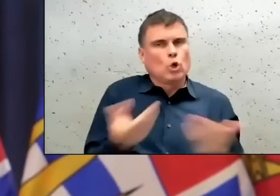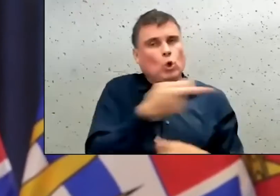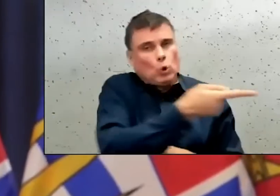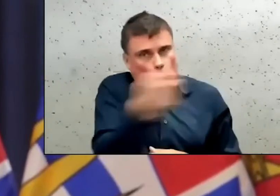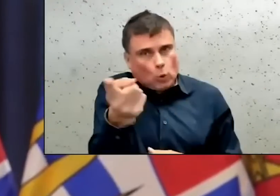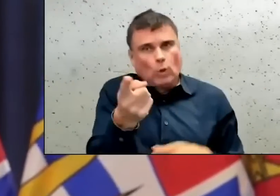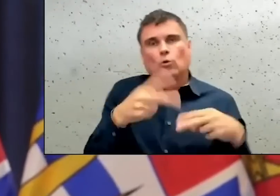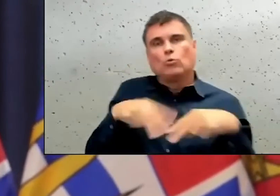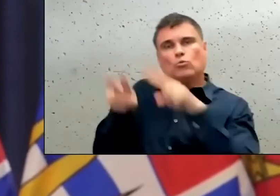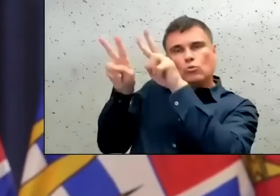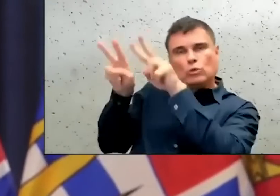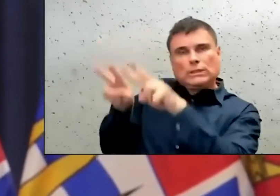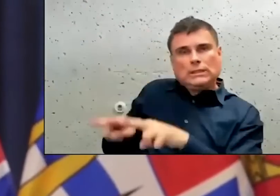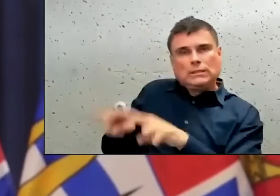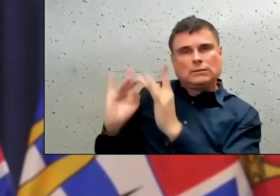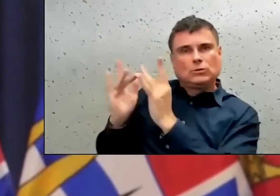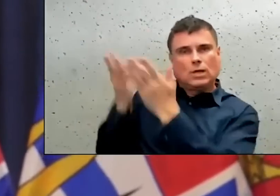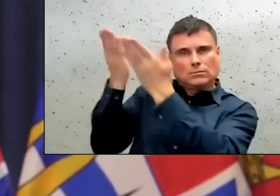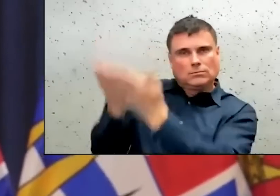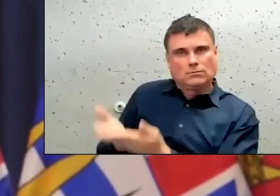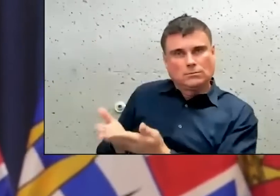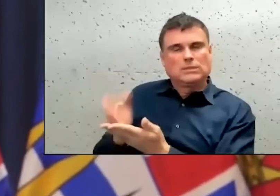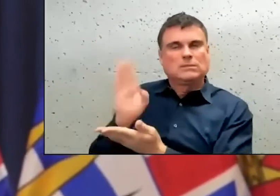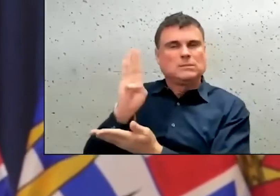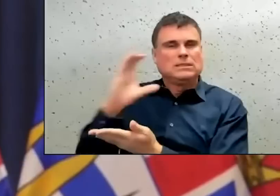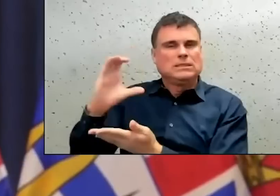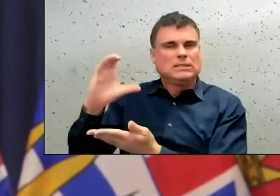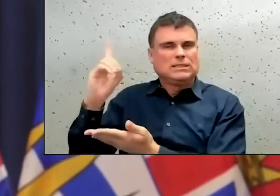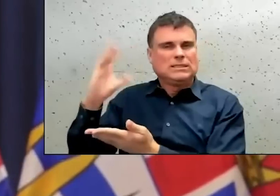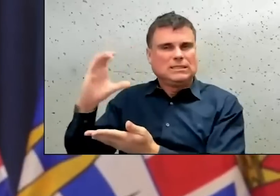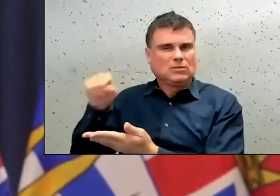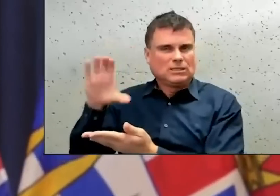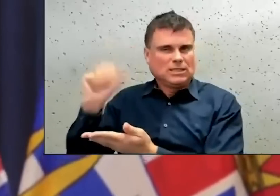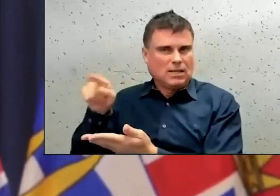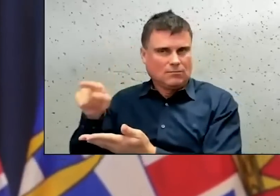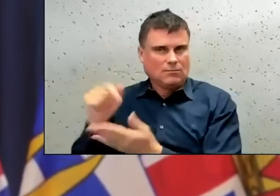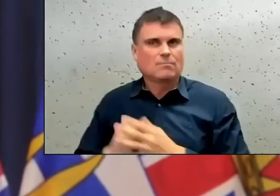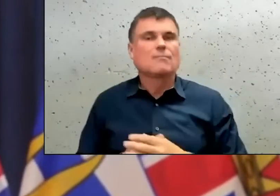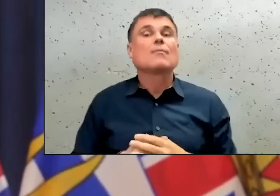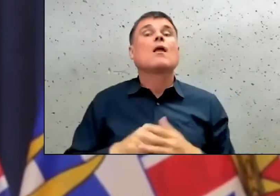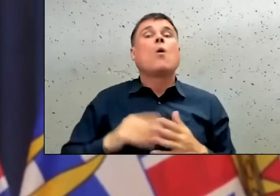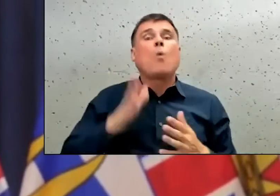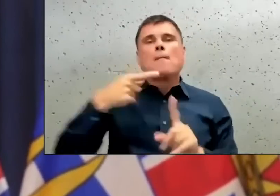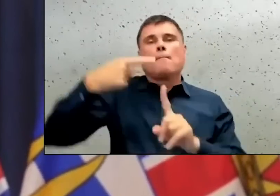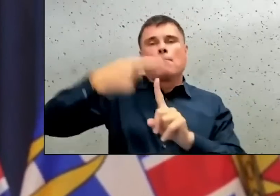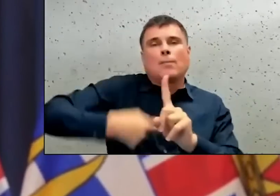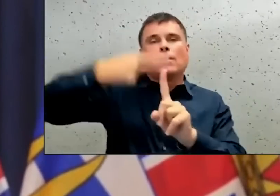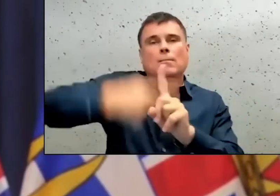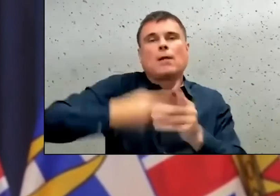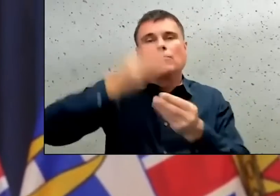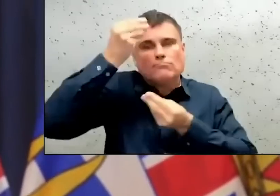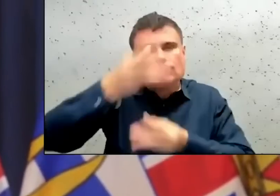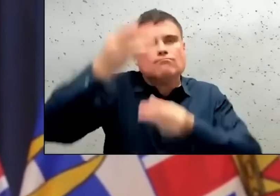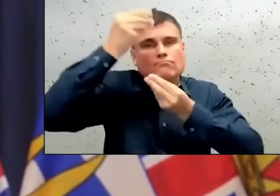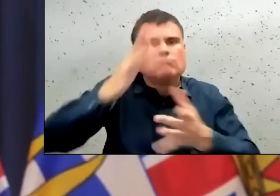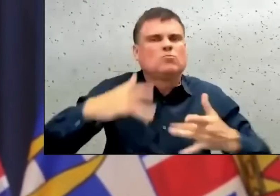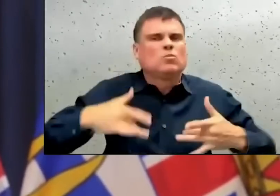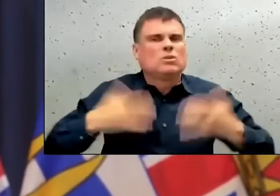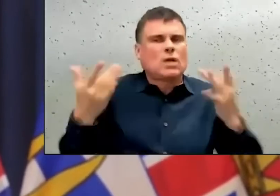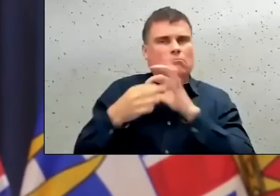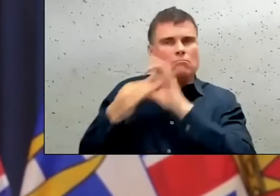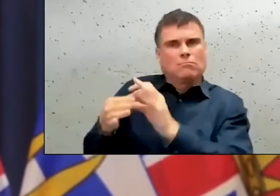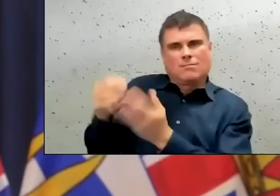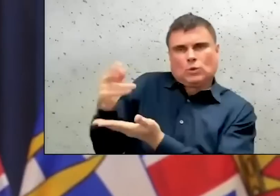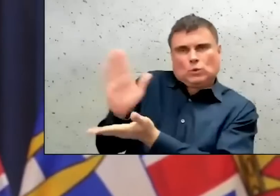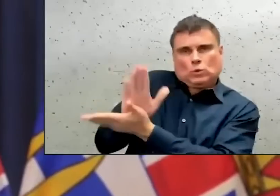And we will have additional reports released on a monthly basis. And as we are able to collect more information and get the systems